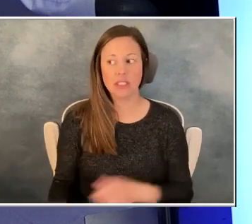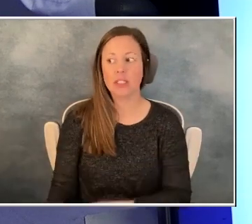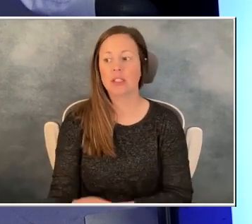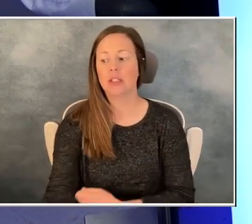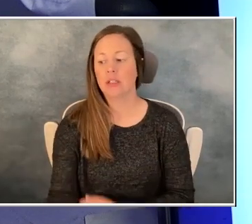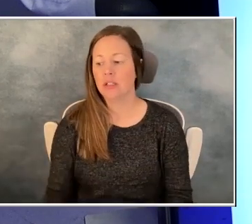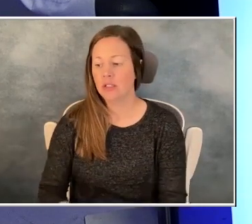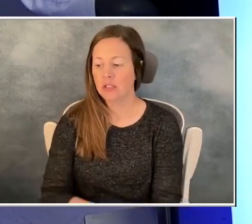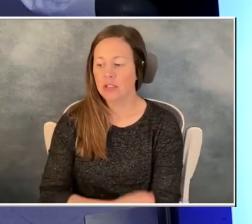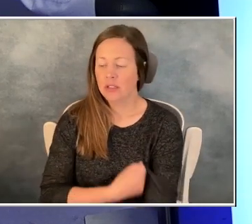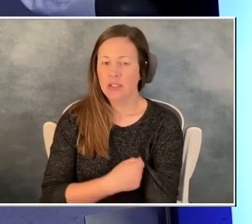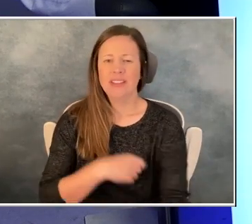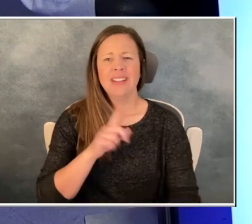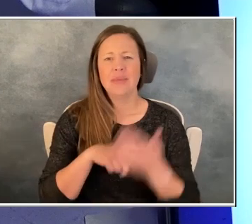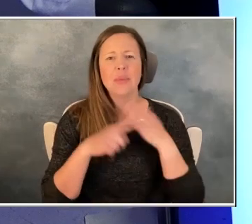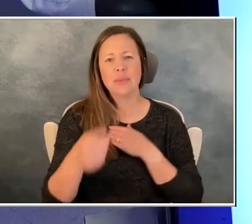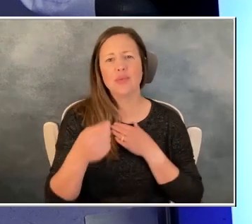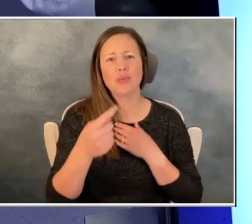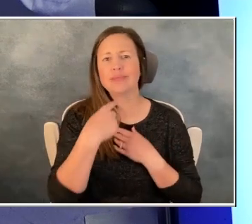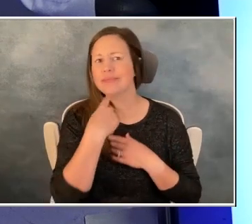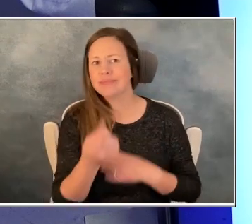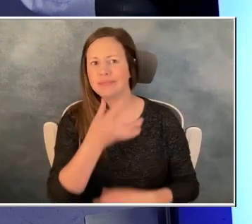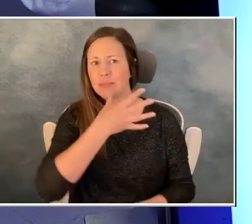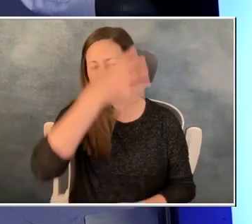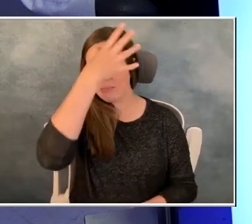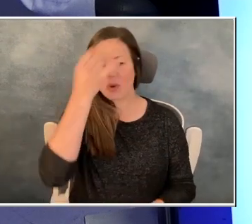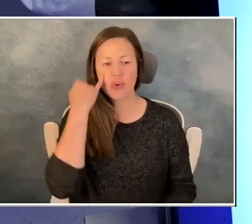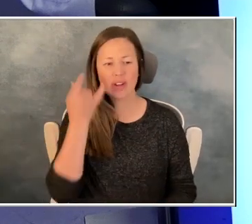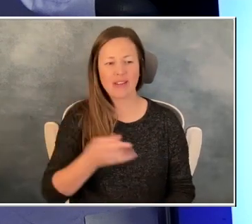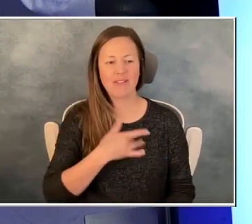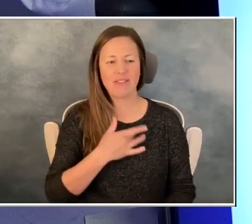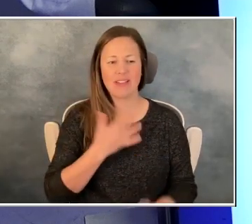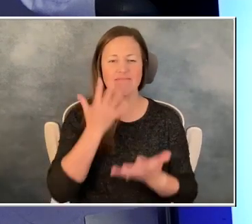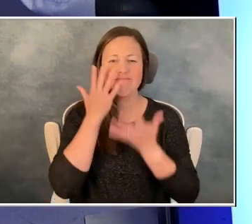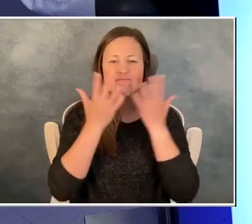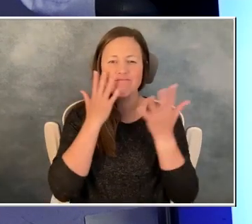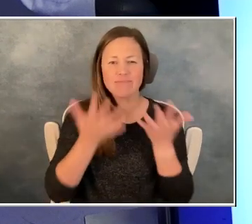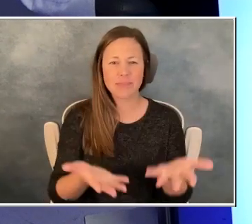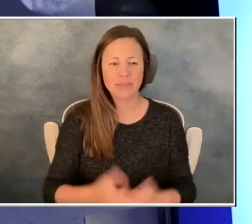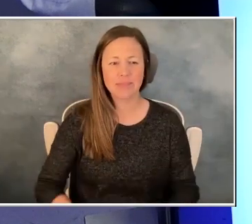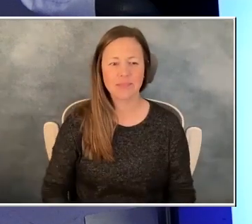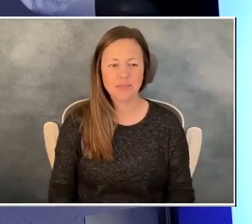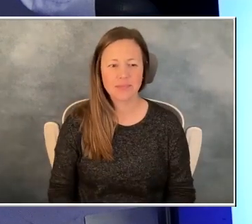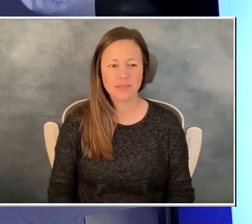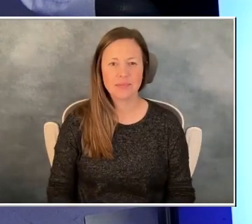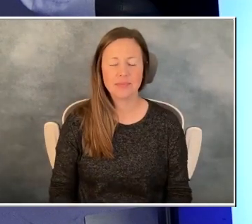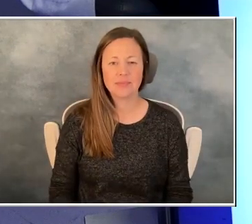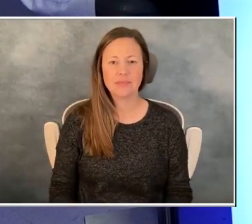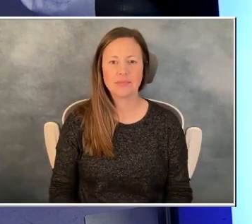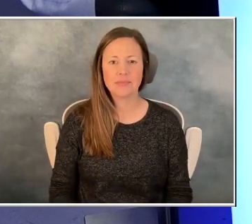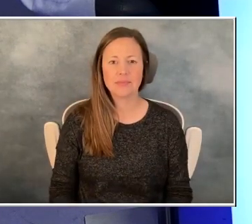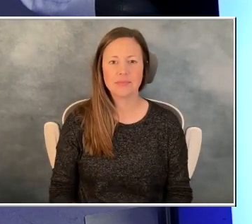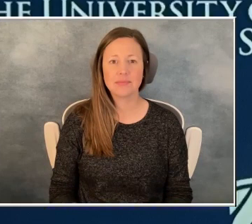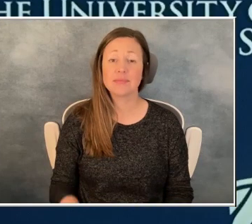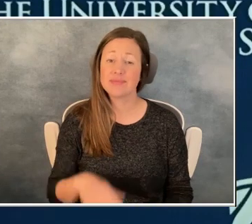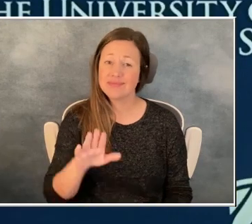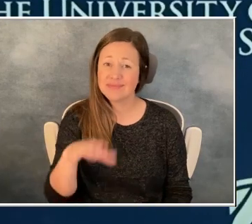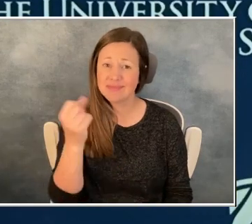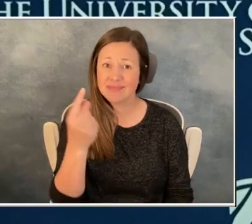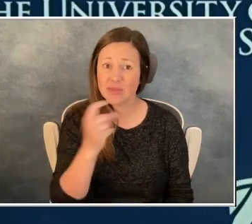you tell a parent who's feeling ashamed, Dr. Thornton? That you're part of an incredibly large